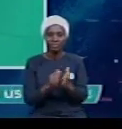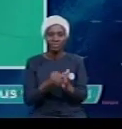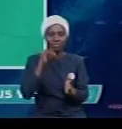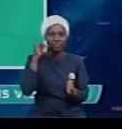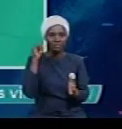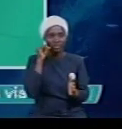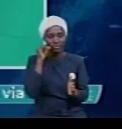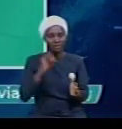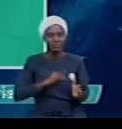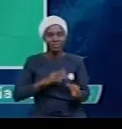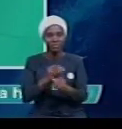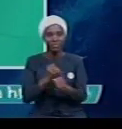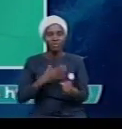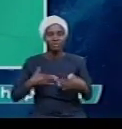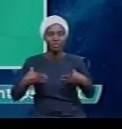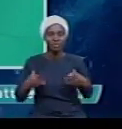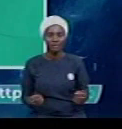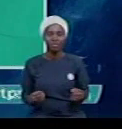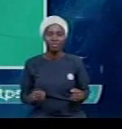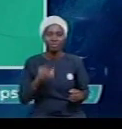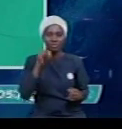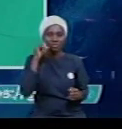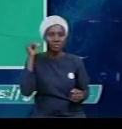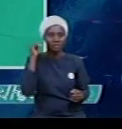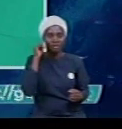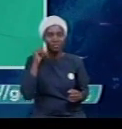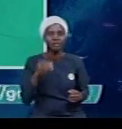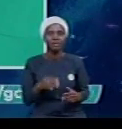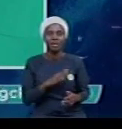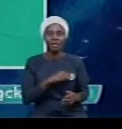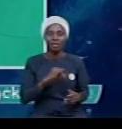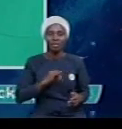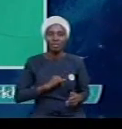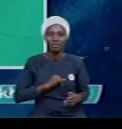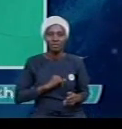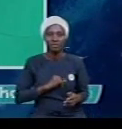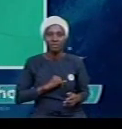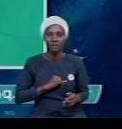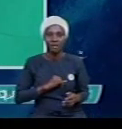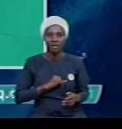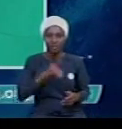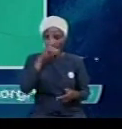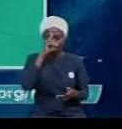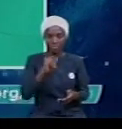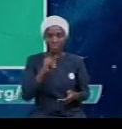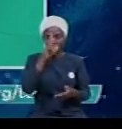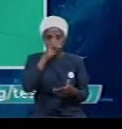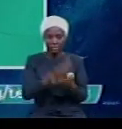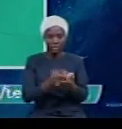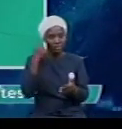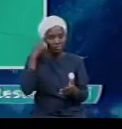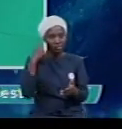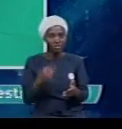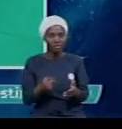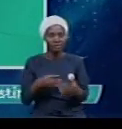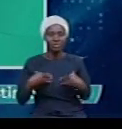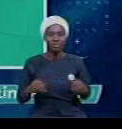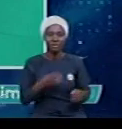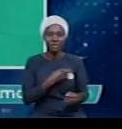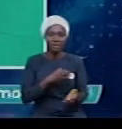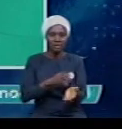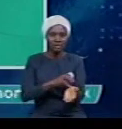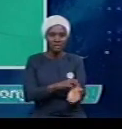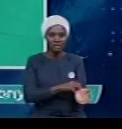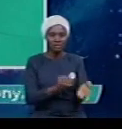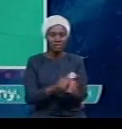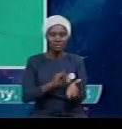my healing on my knee yesterday, and I believed God for the healing and the itches I always have on my body. Praise